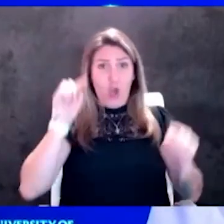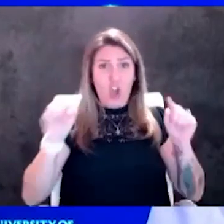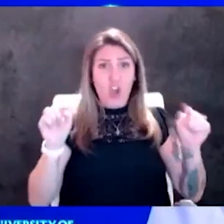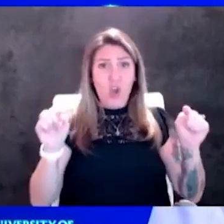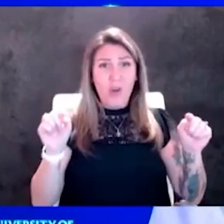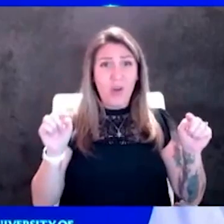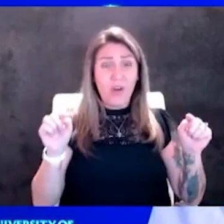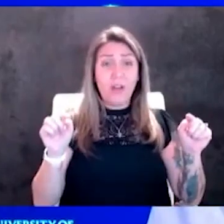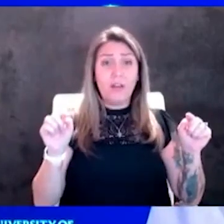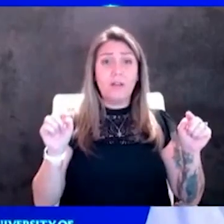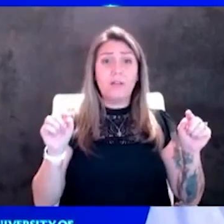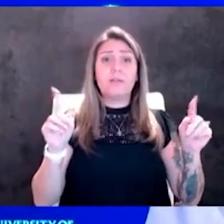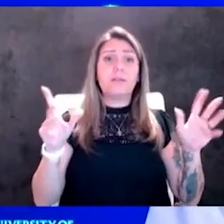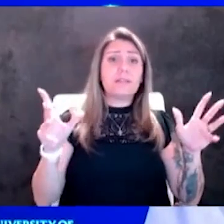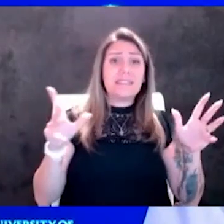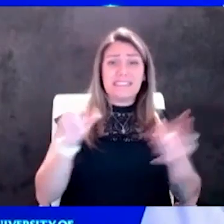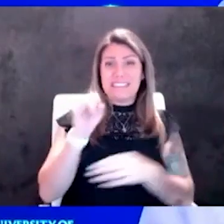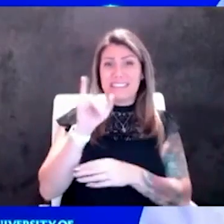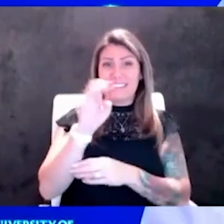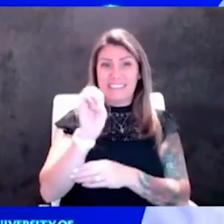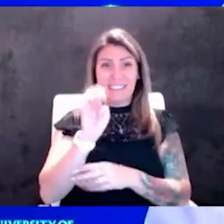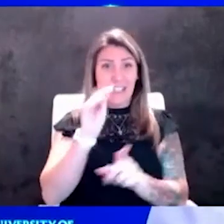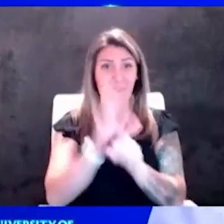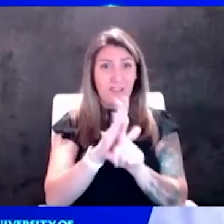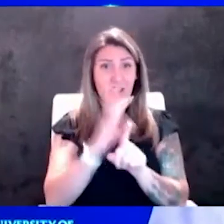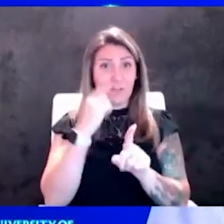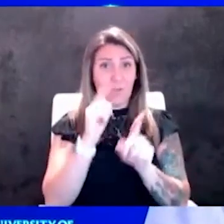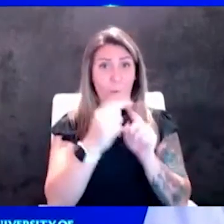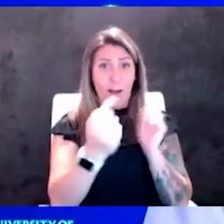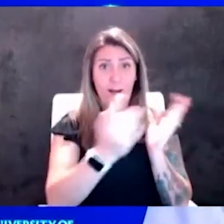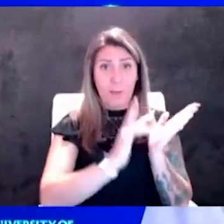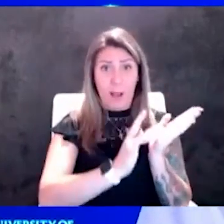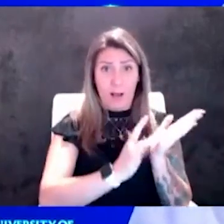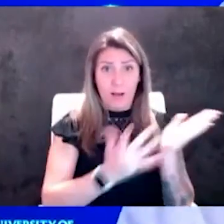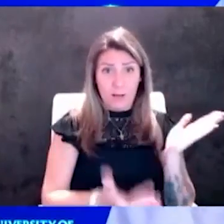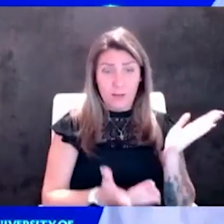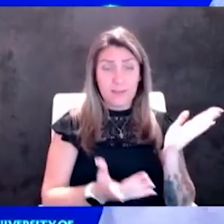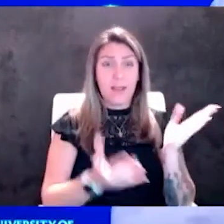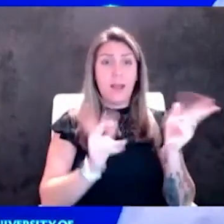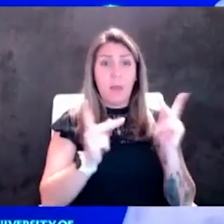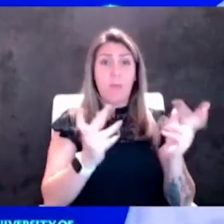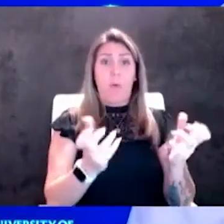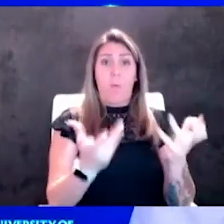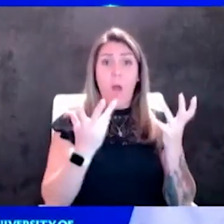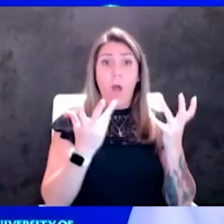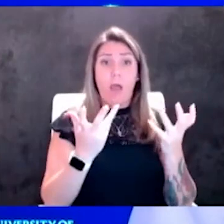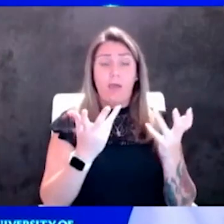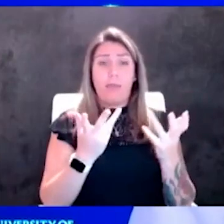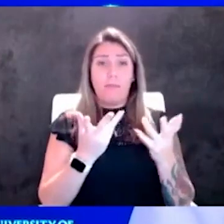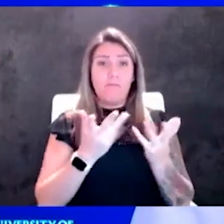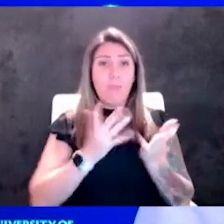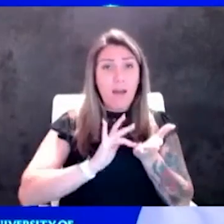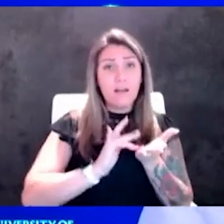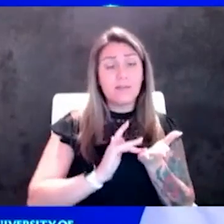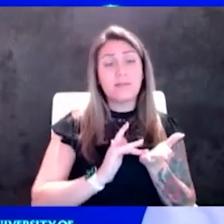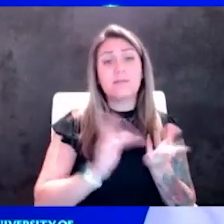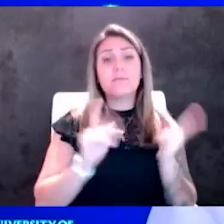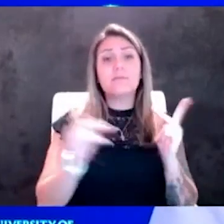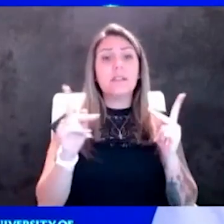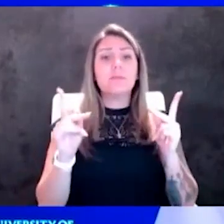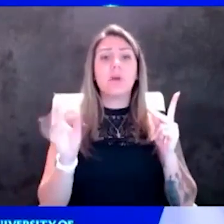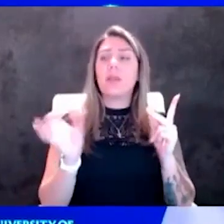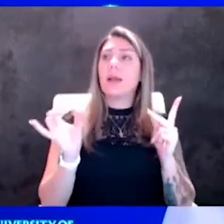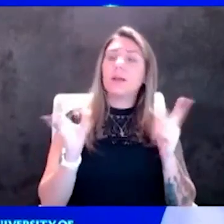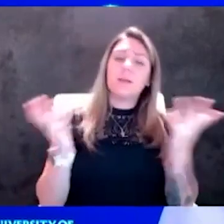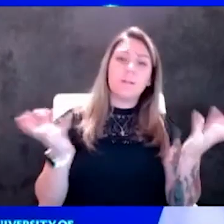drawbacks and side effects to antibiotics, yet people want to take them. We know that things like, people, although these